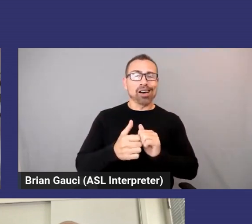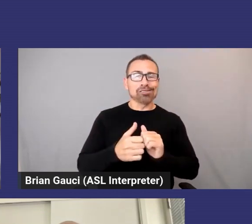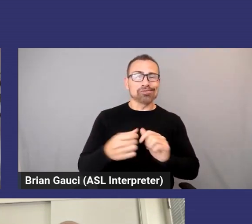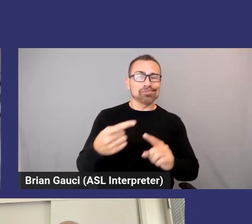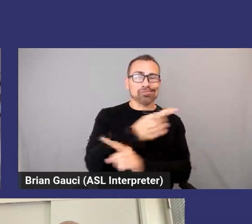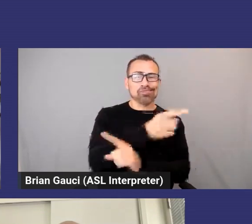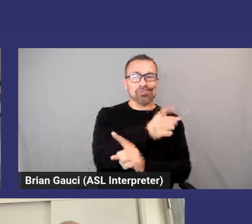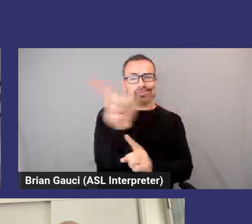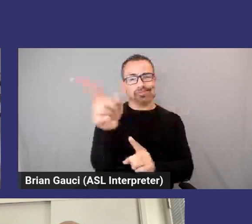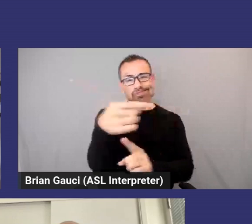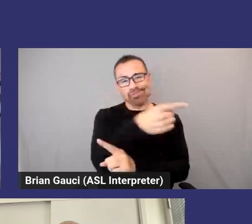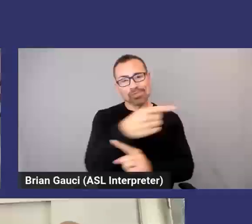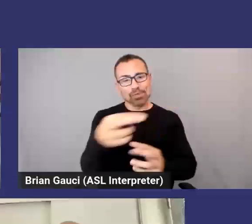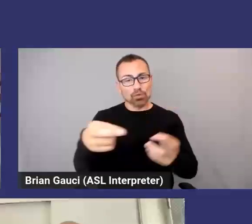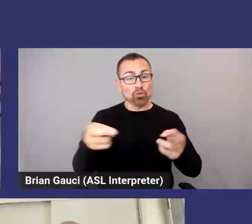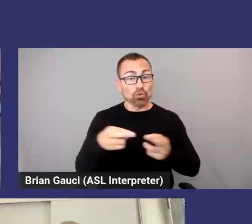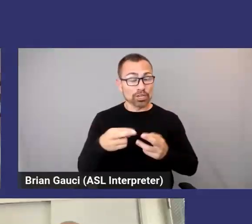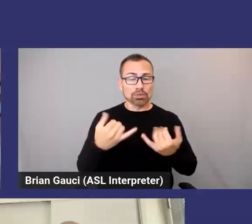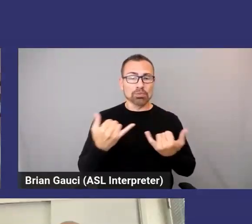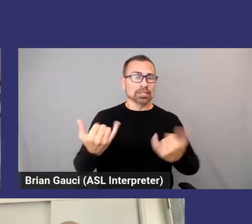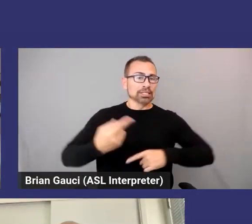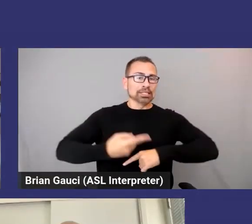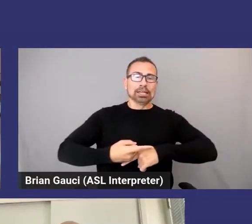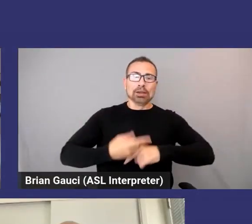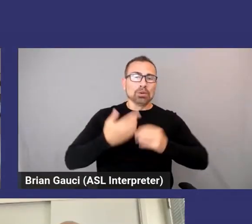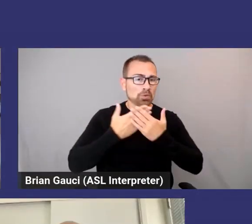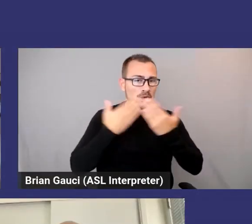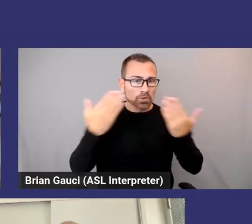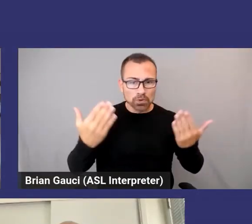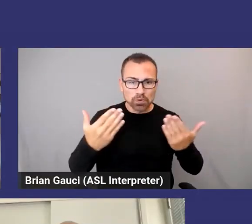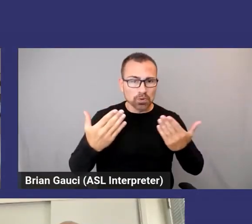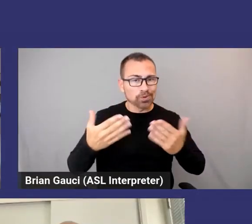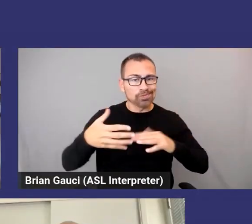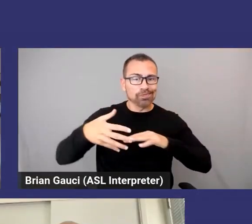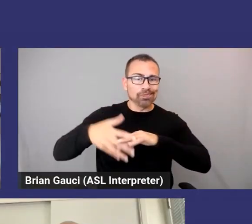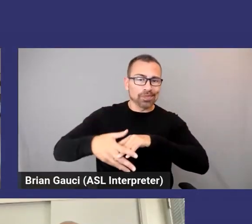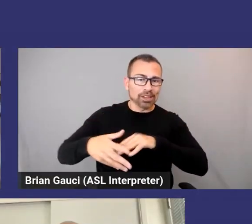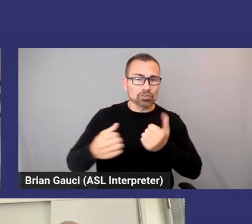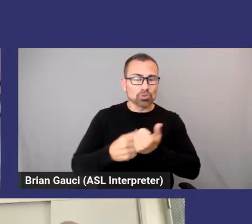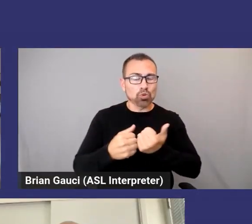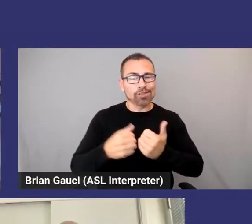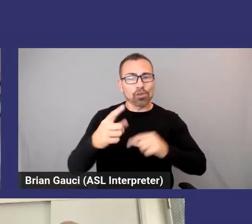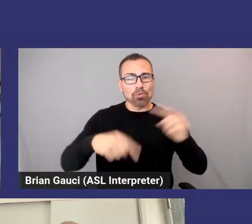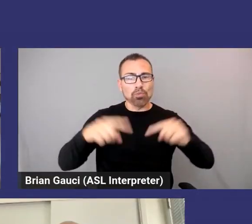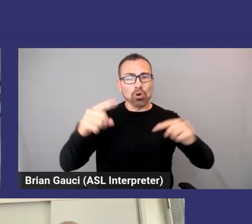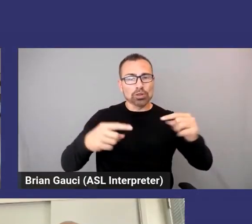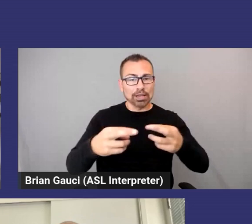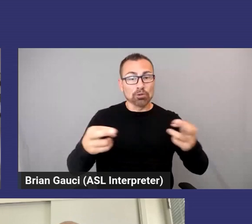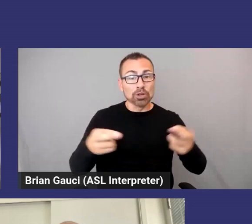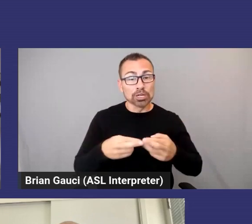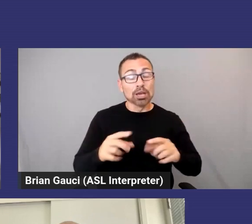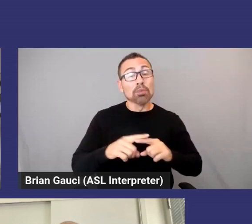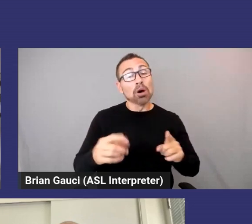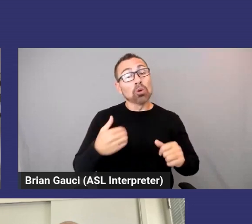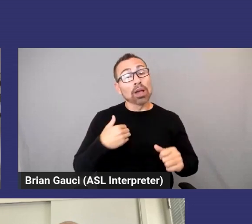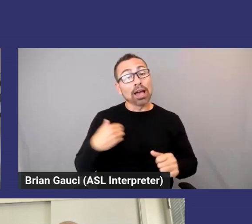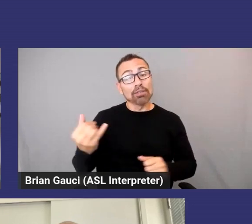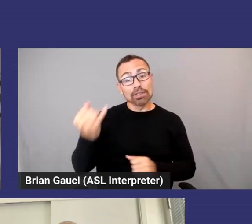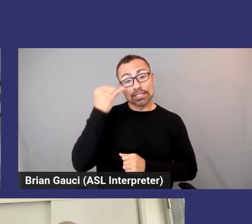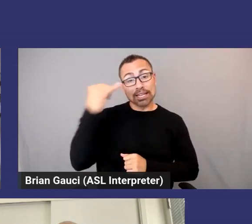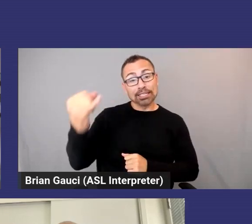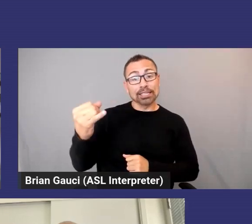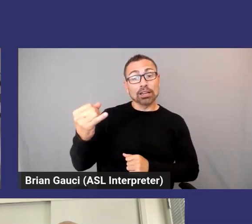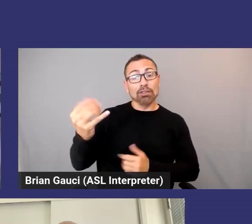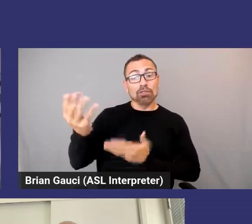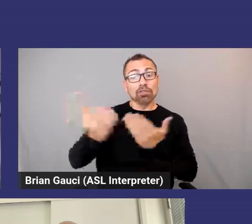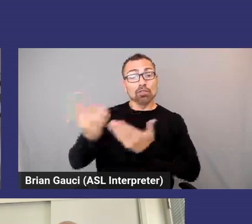support for multi-region today. And so we haven't talked about this too much, but we've got this idea of a service network and service. These are two components in VPC